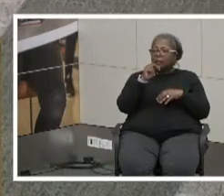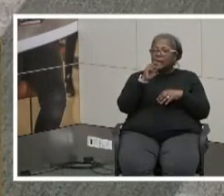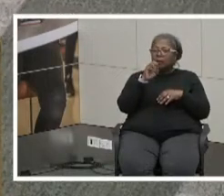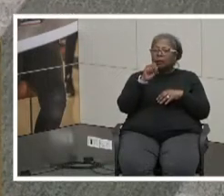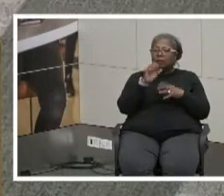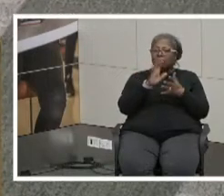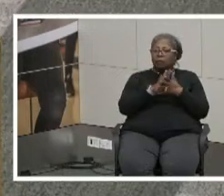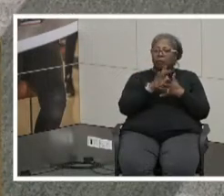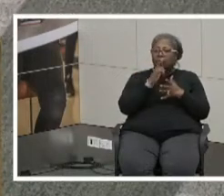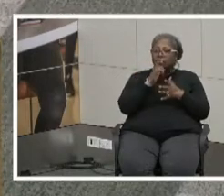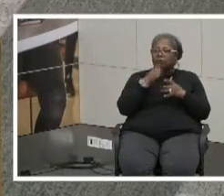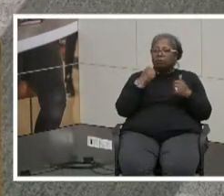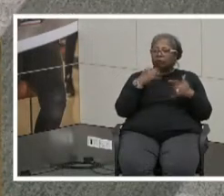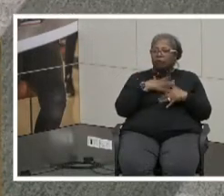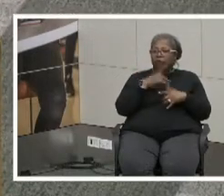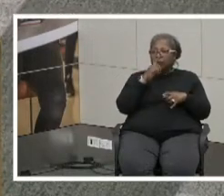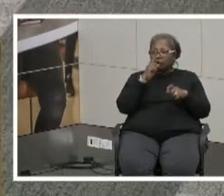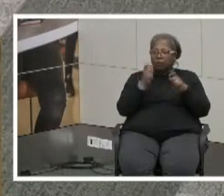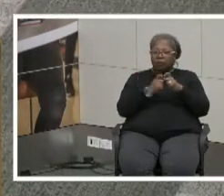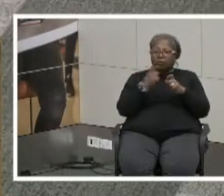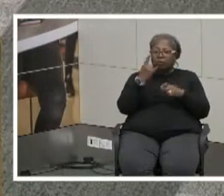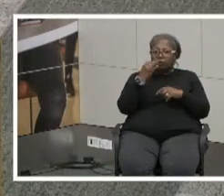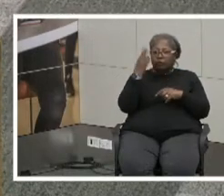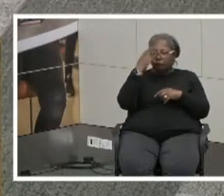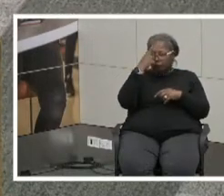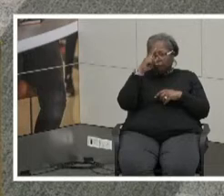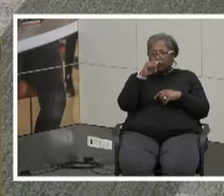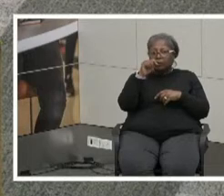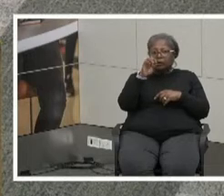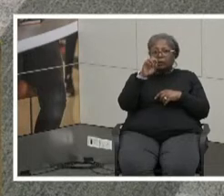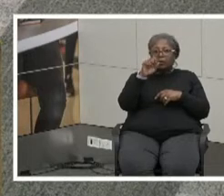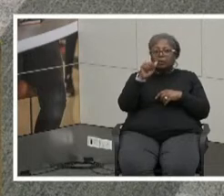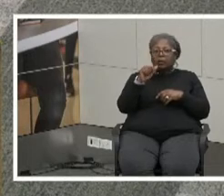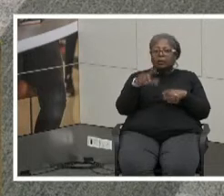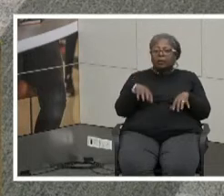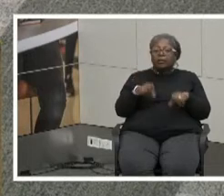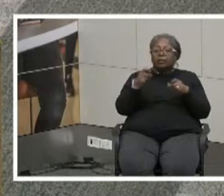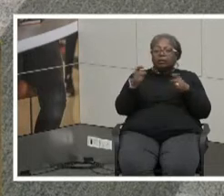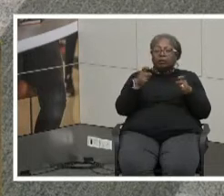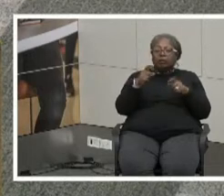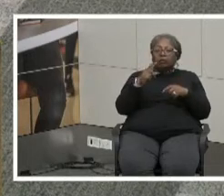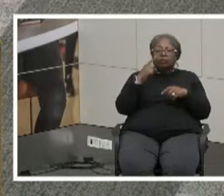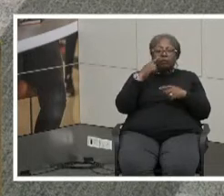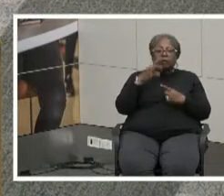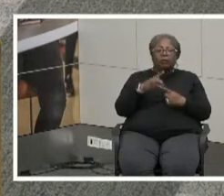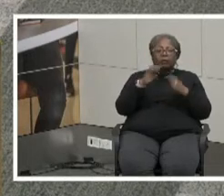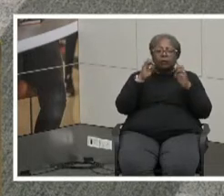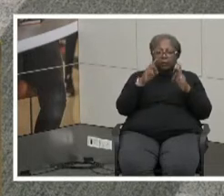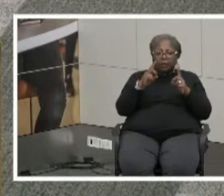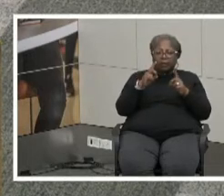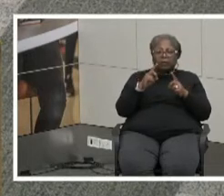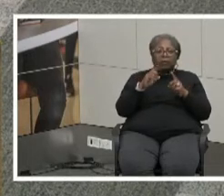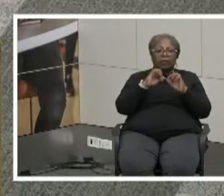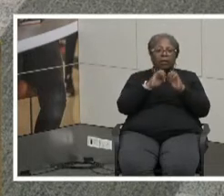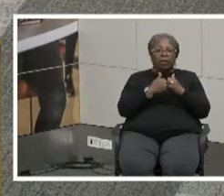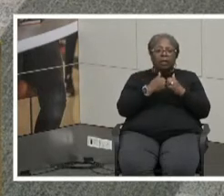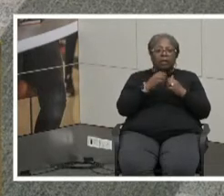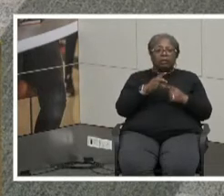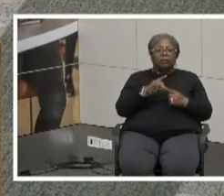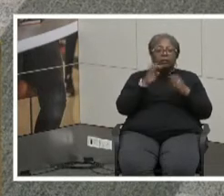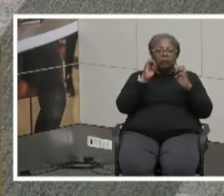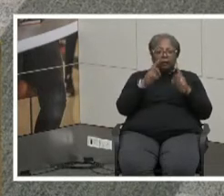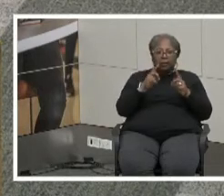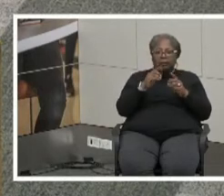fear of retaliation one of the reasons for the tea takeover of HISD with special education however special